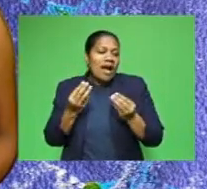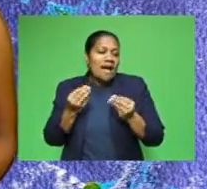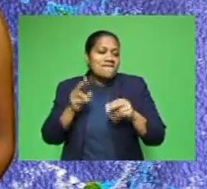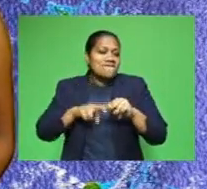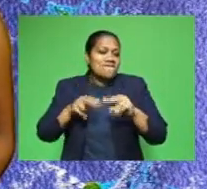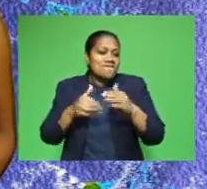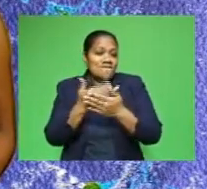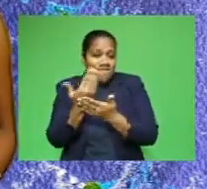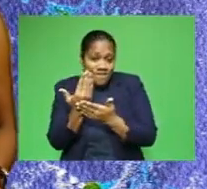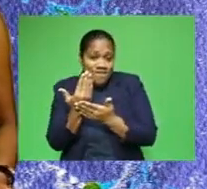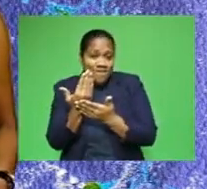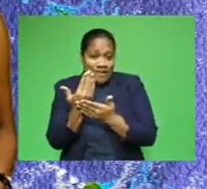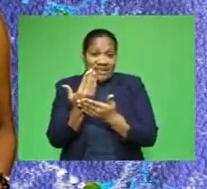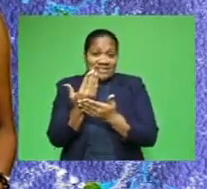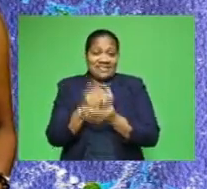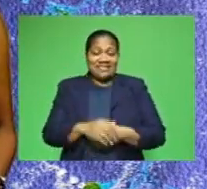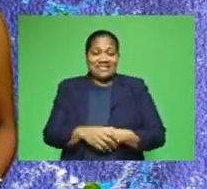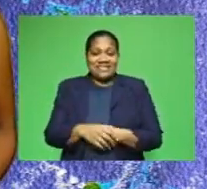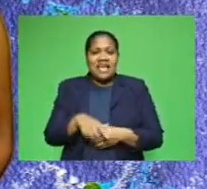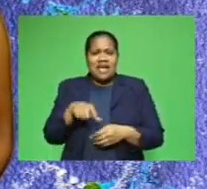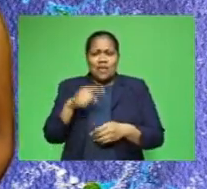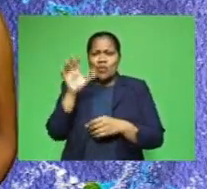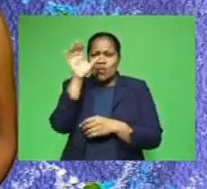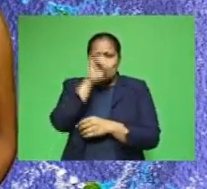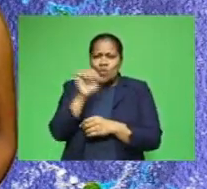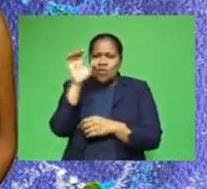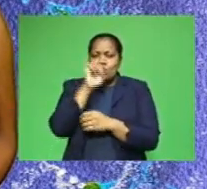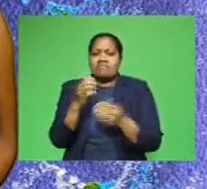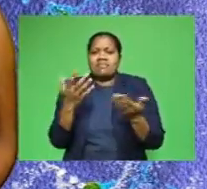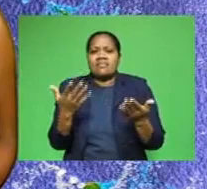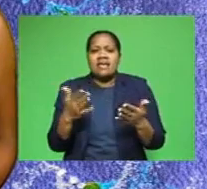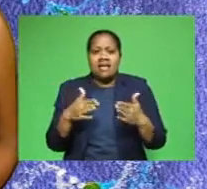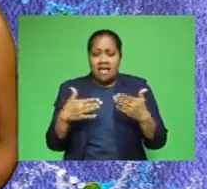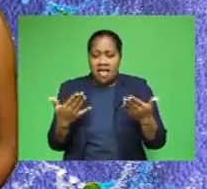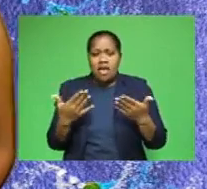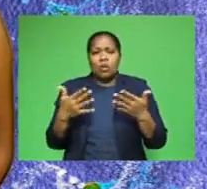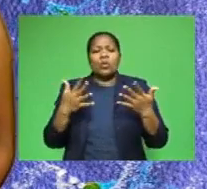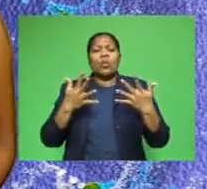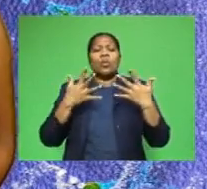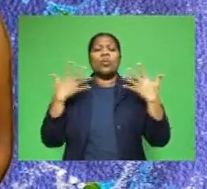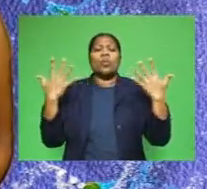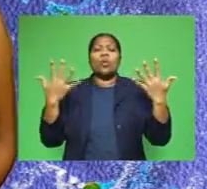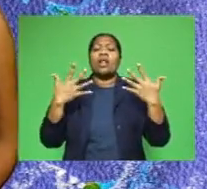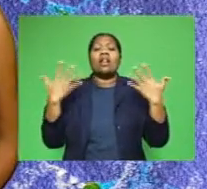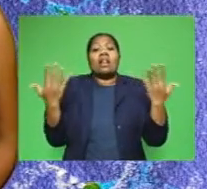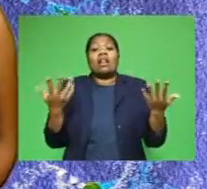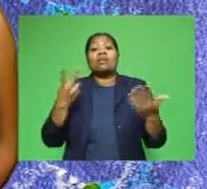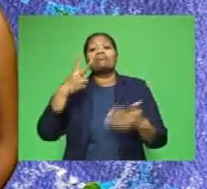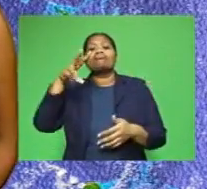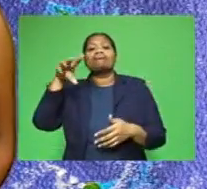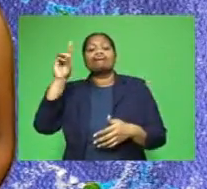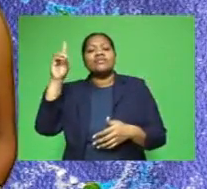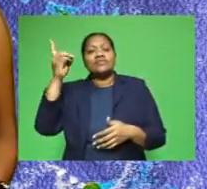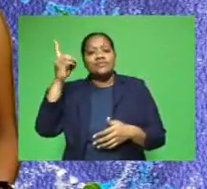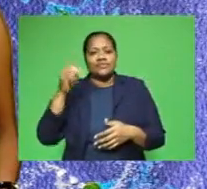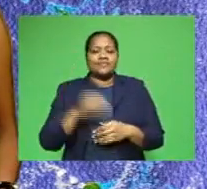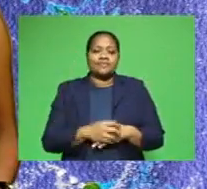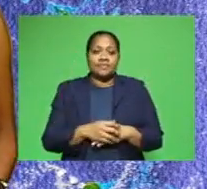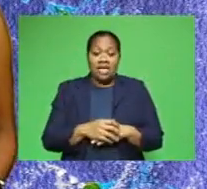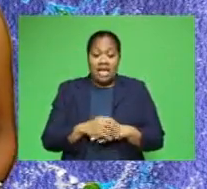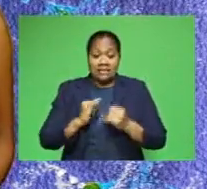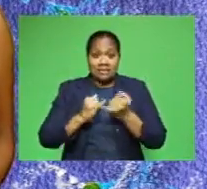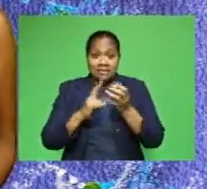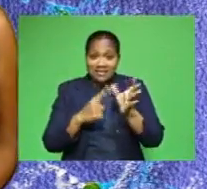Tomorrow stems with all rain predictions. Centers will be cool in the high 20s. And looking further on to